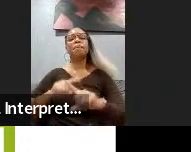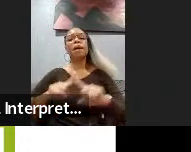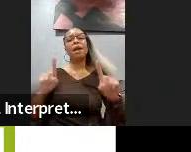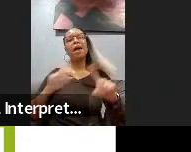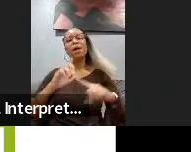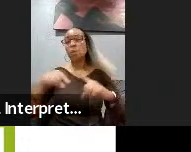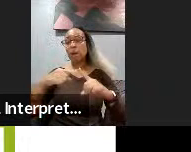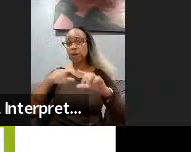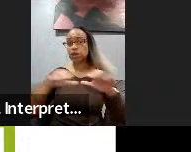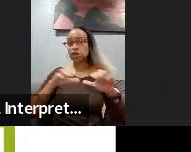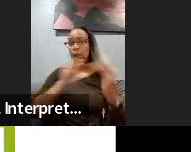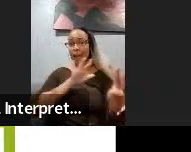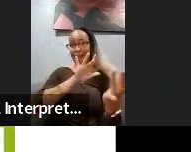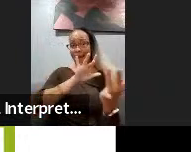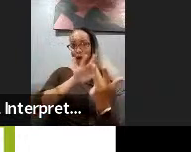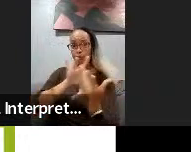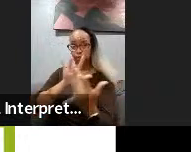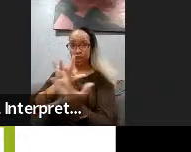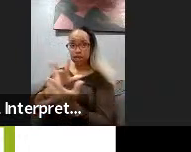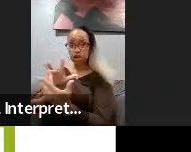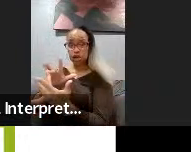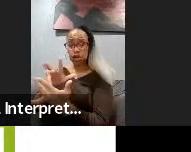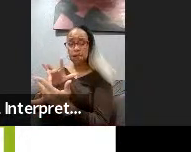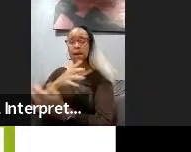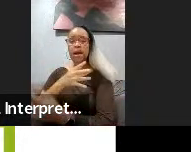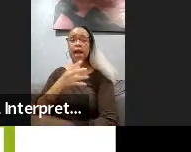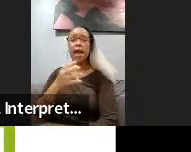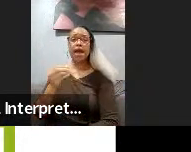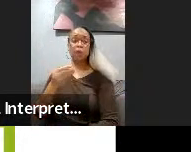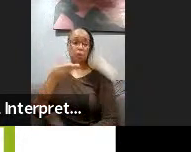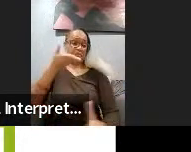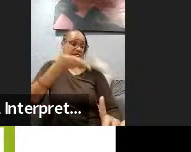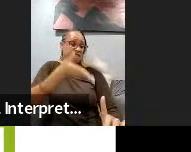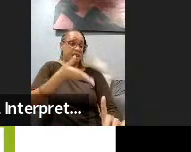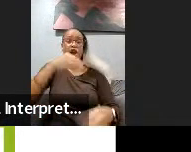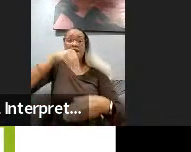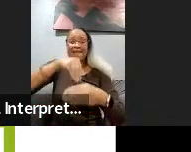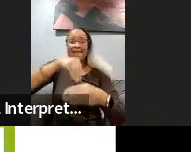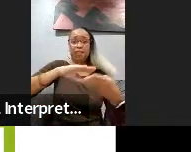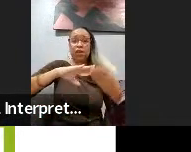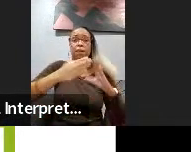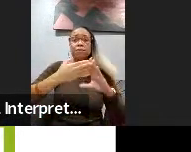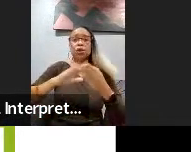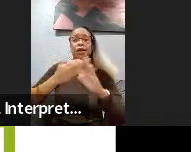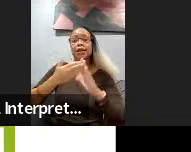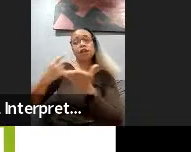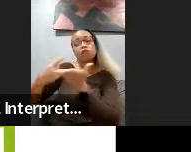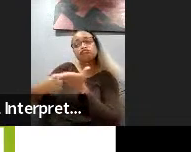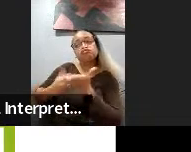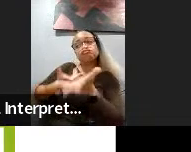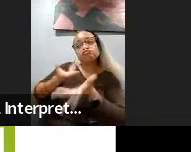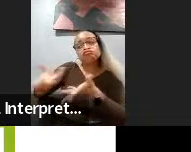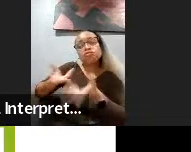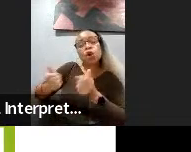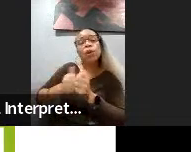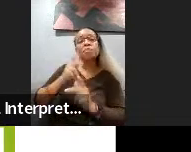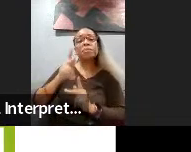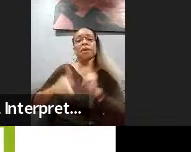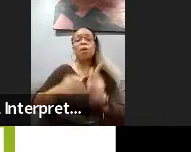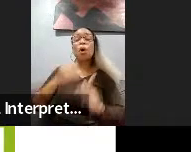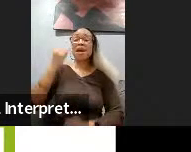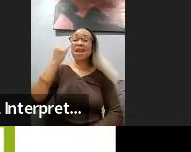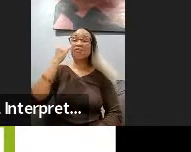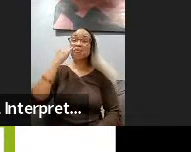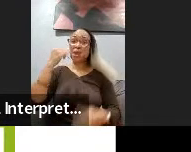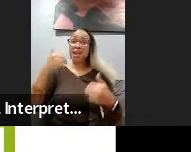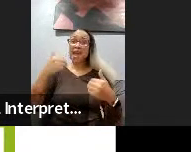we're doing outreach and we're out there in the community talking to people, and if we have the opportunity to hand them